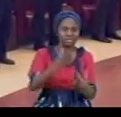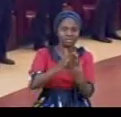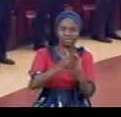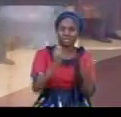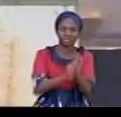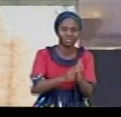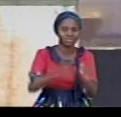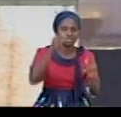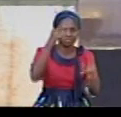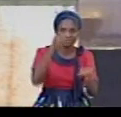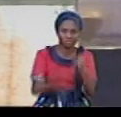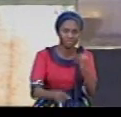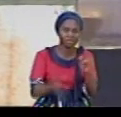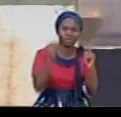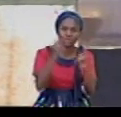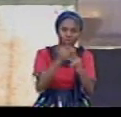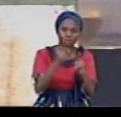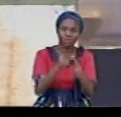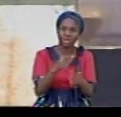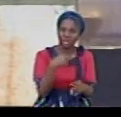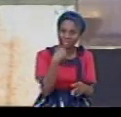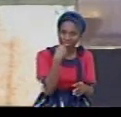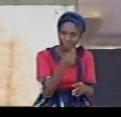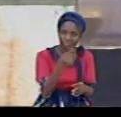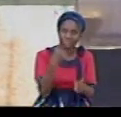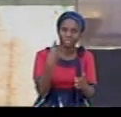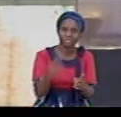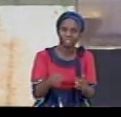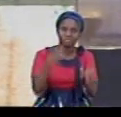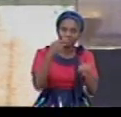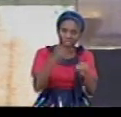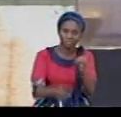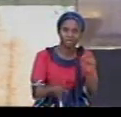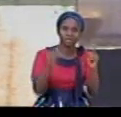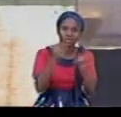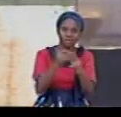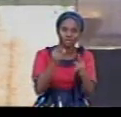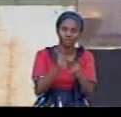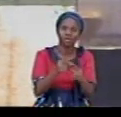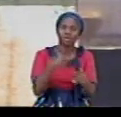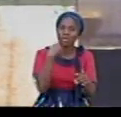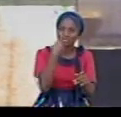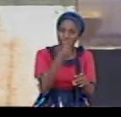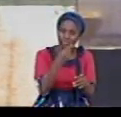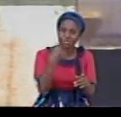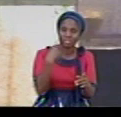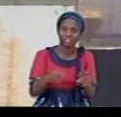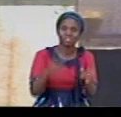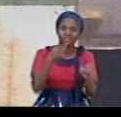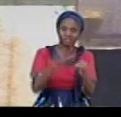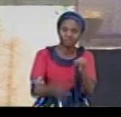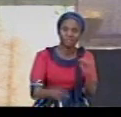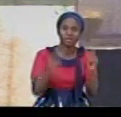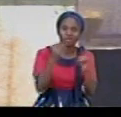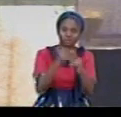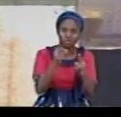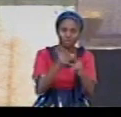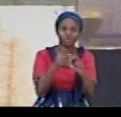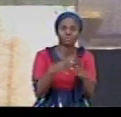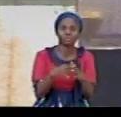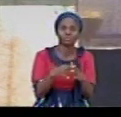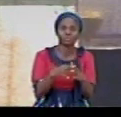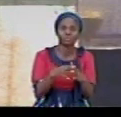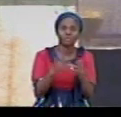word. Speak the final word. Speak the final word